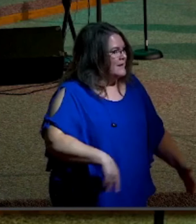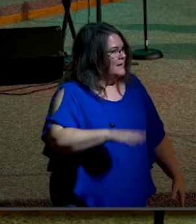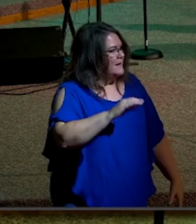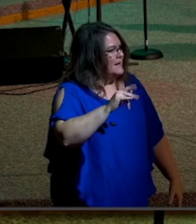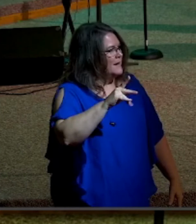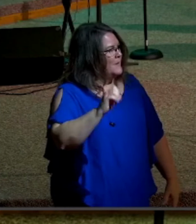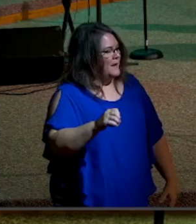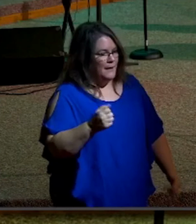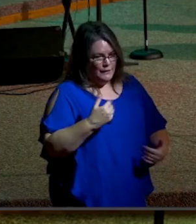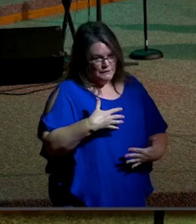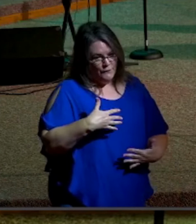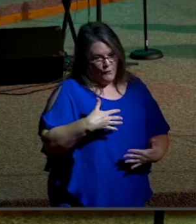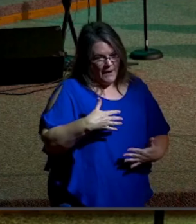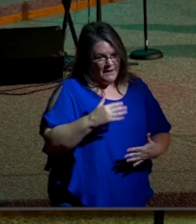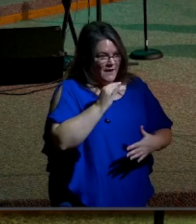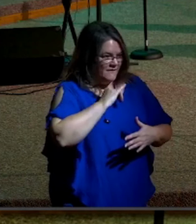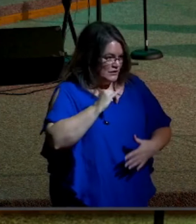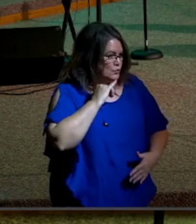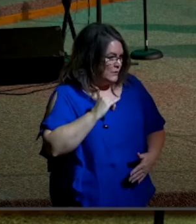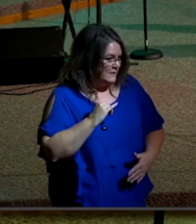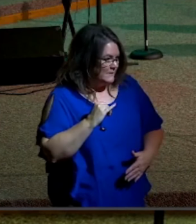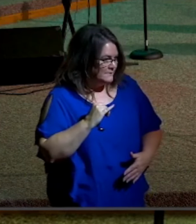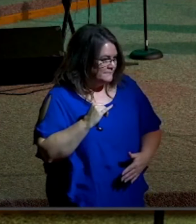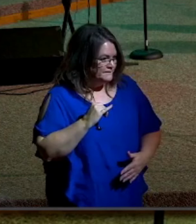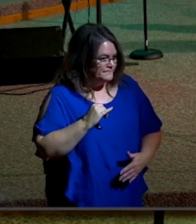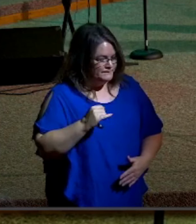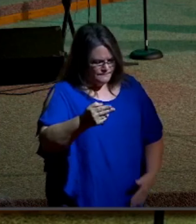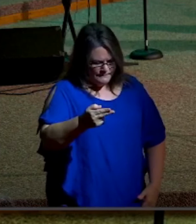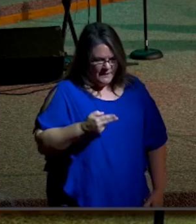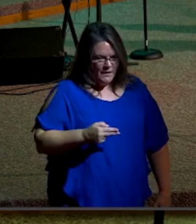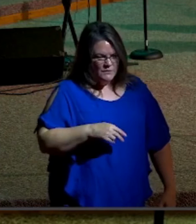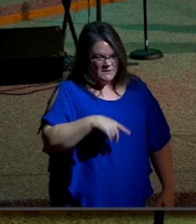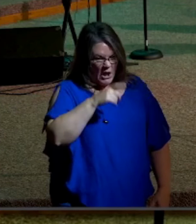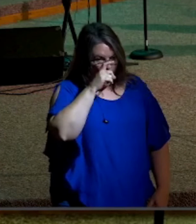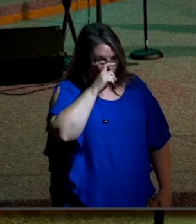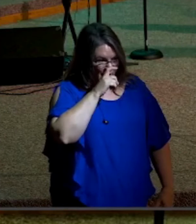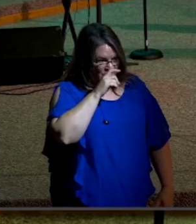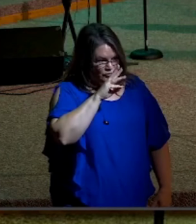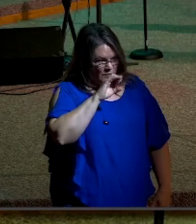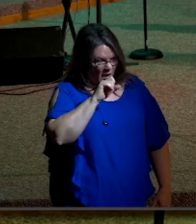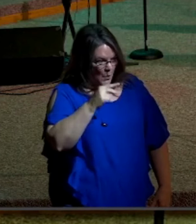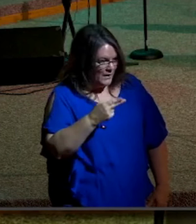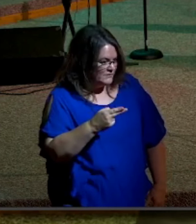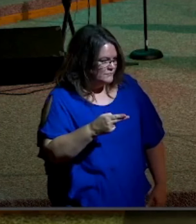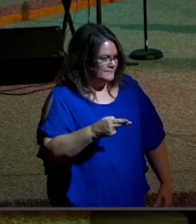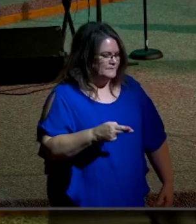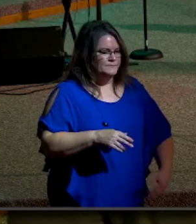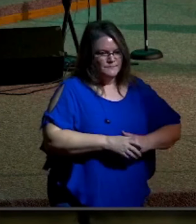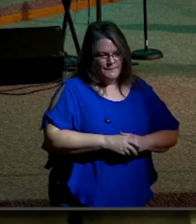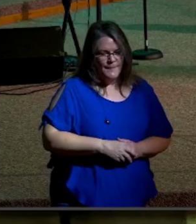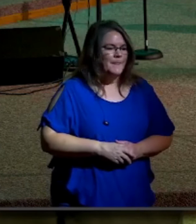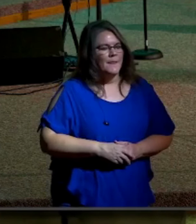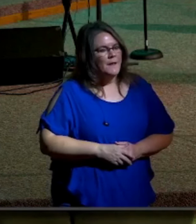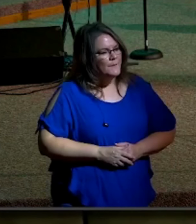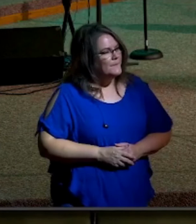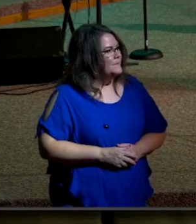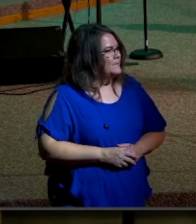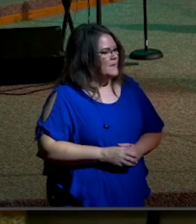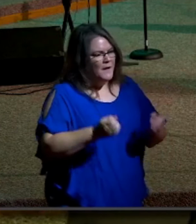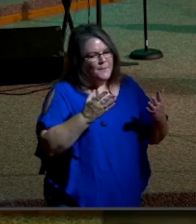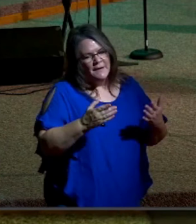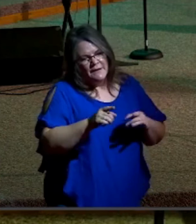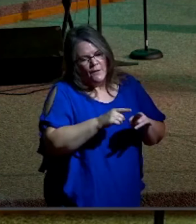of Israel, he hires a witch. Now, I guess it depends on who you ask. You could maybe also say a